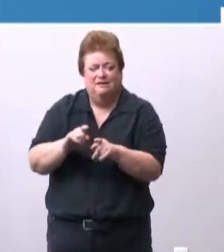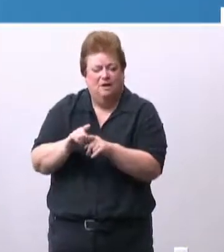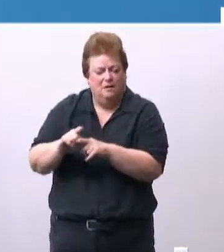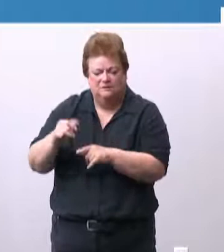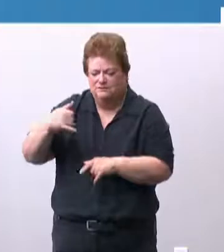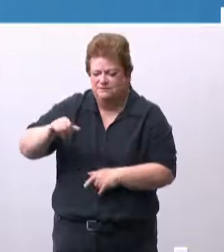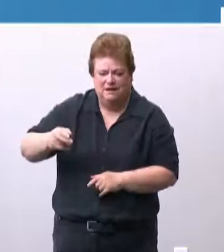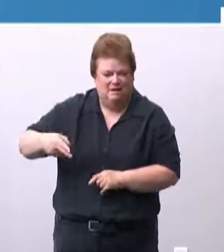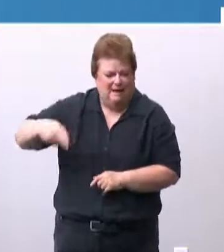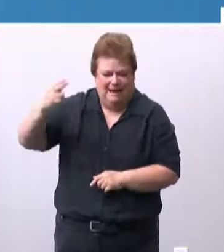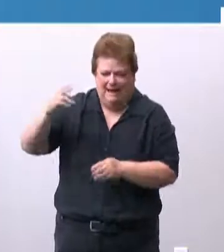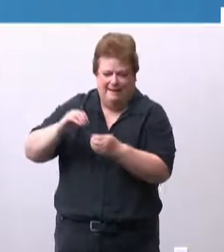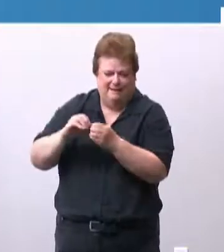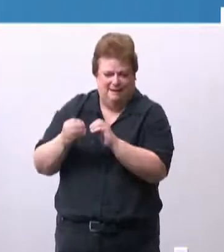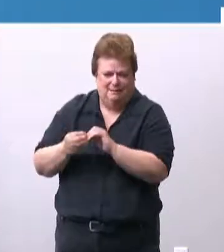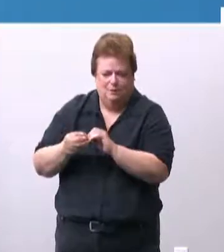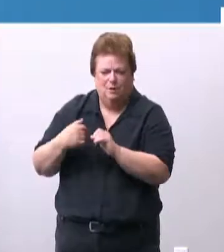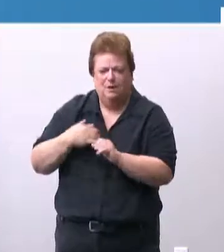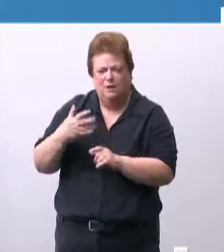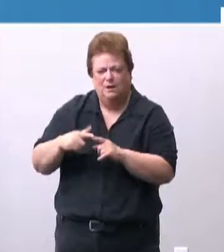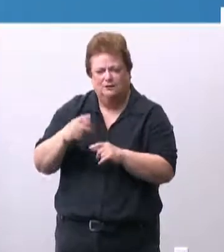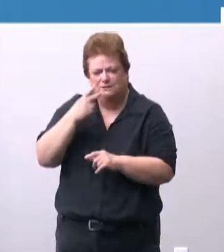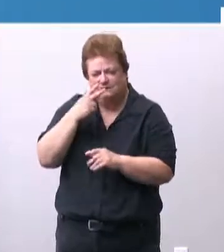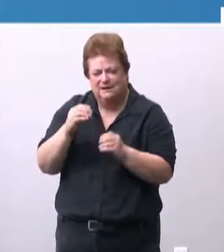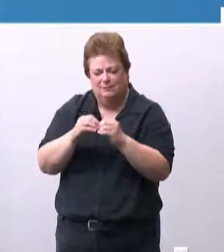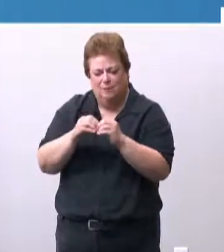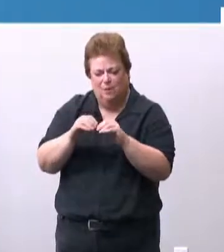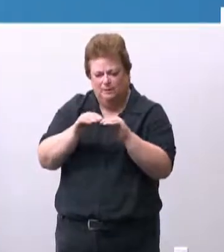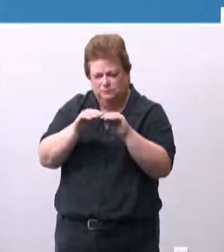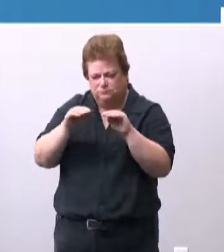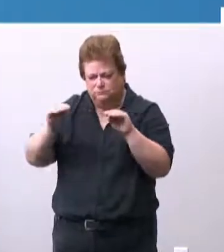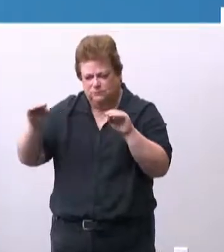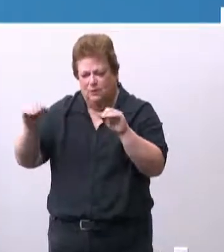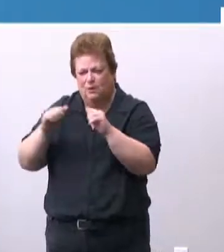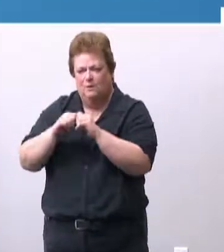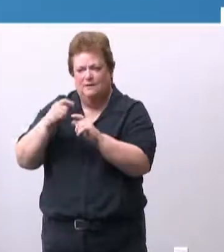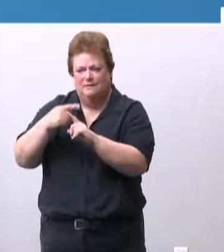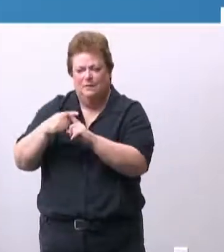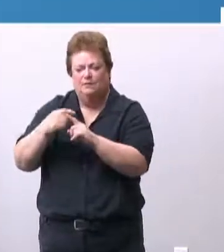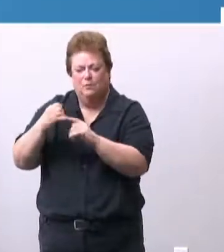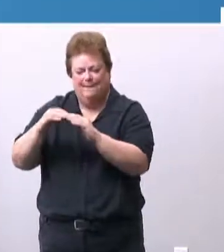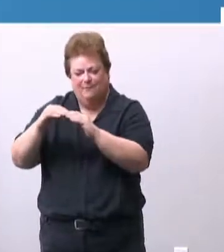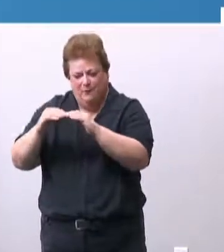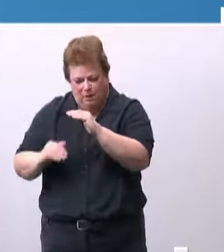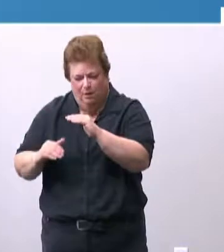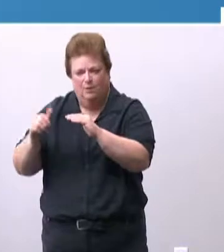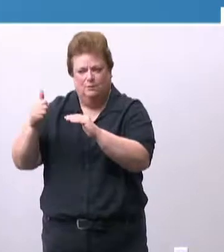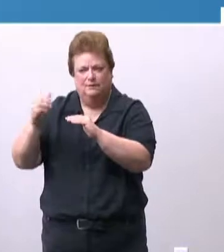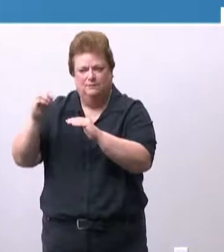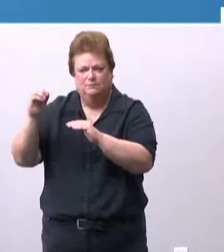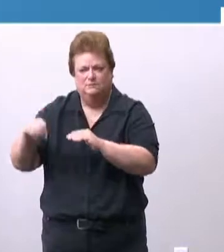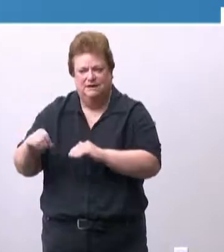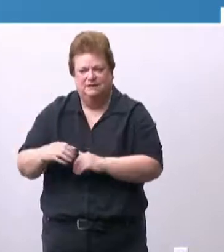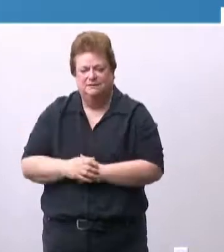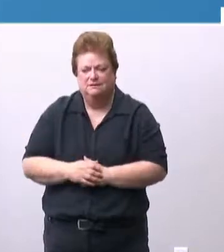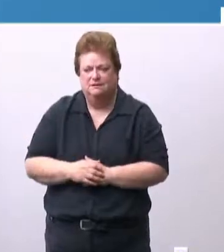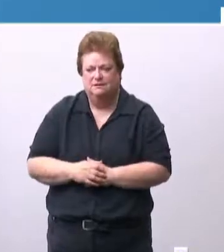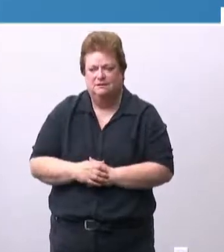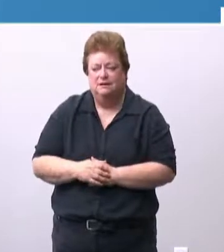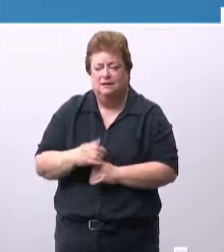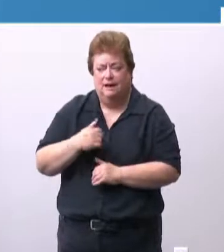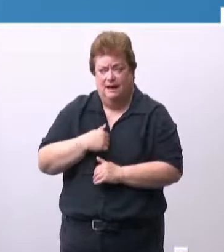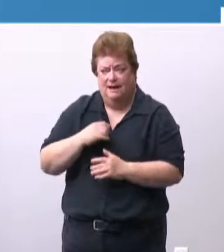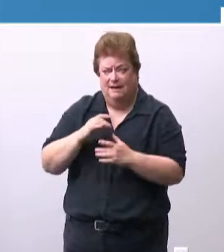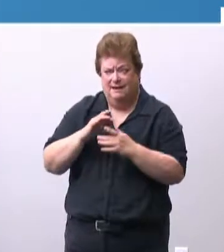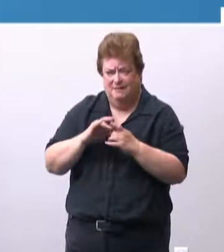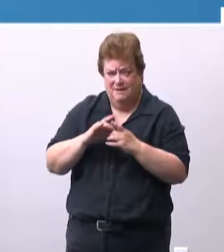high, and we want to see consistency with the positivity rate well below that 10% mark. As I mentioned, the number